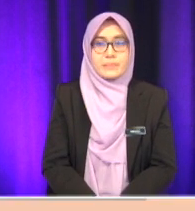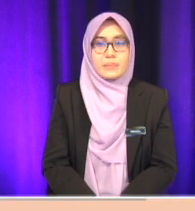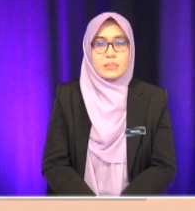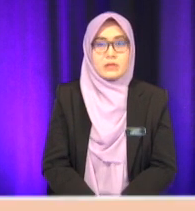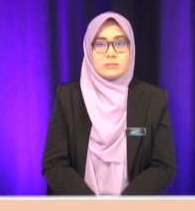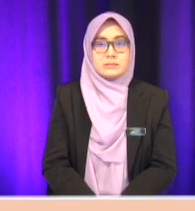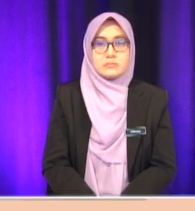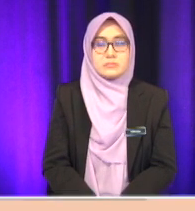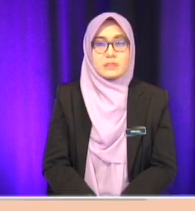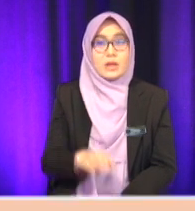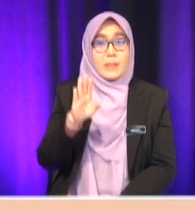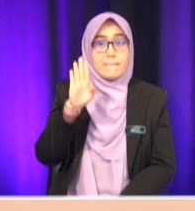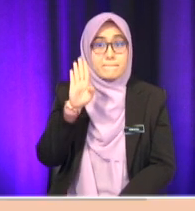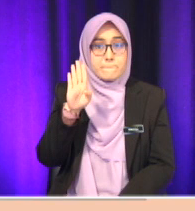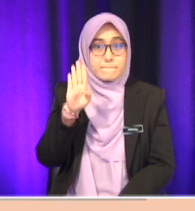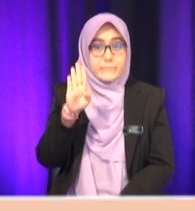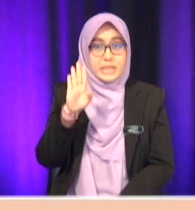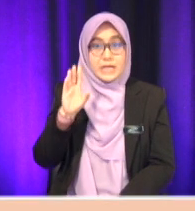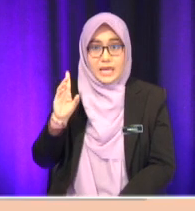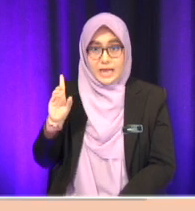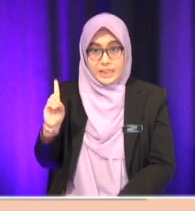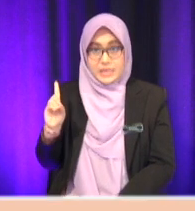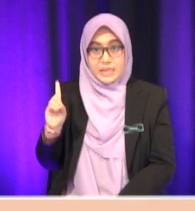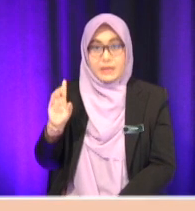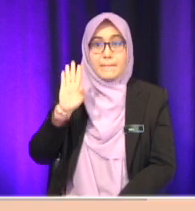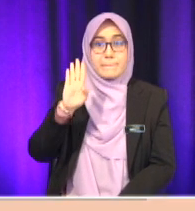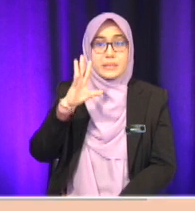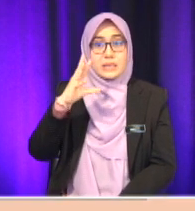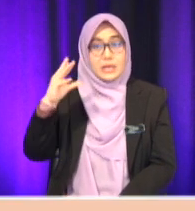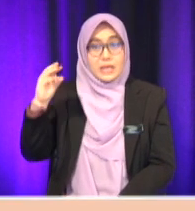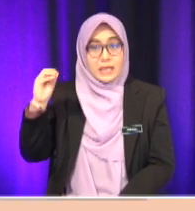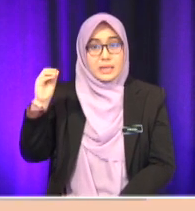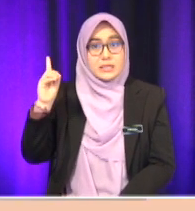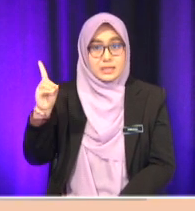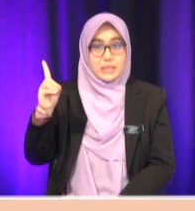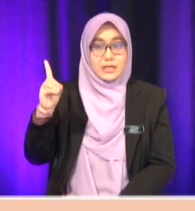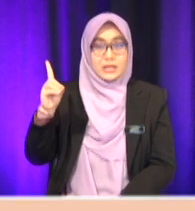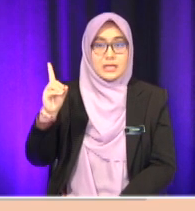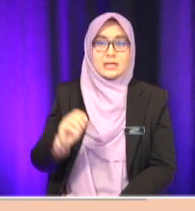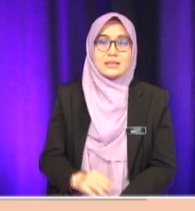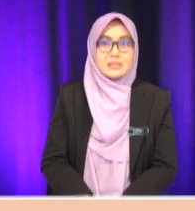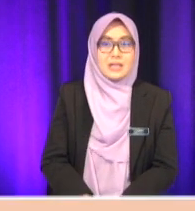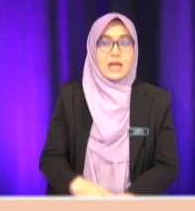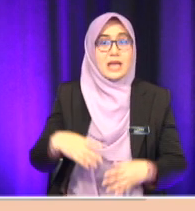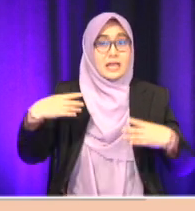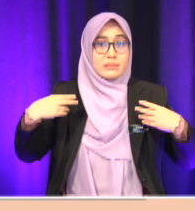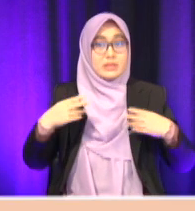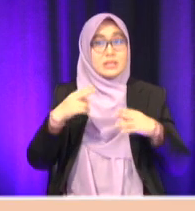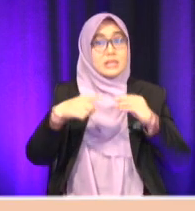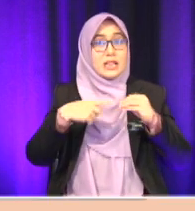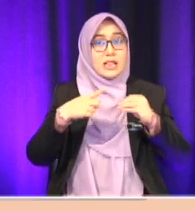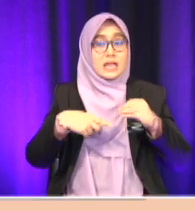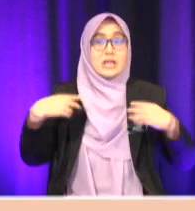is B and D. Okay, B and D. So animal Okay,